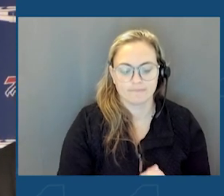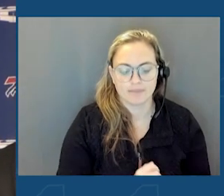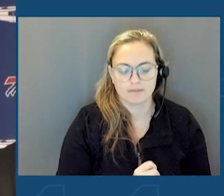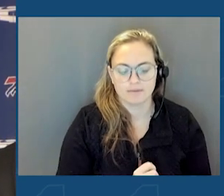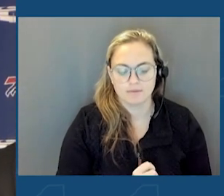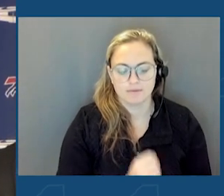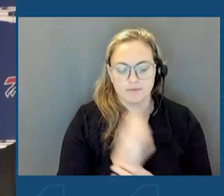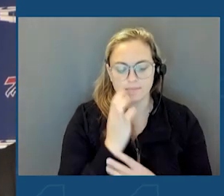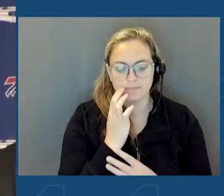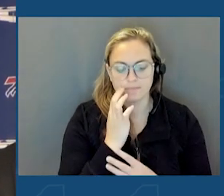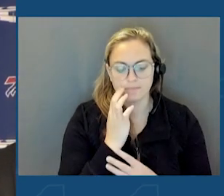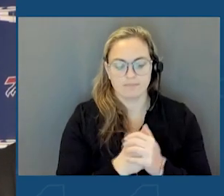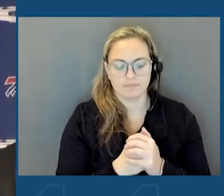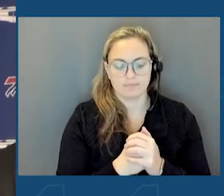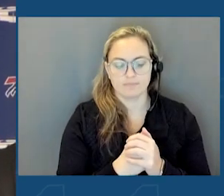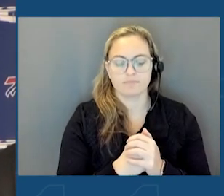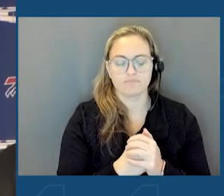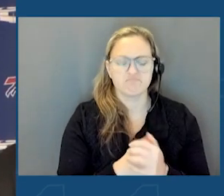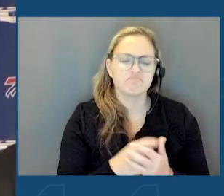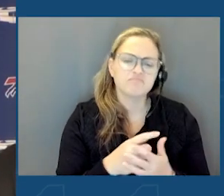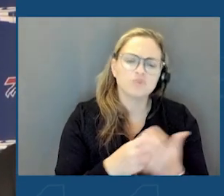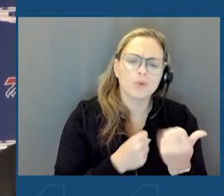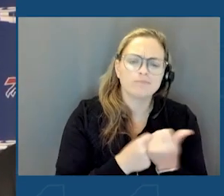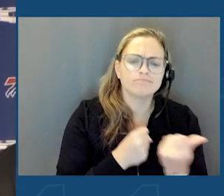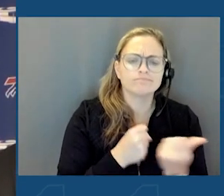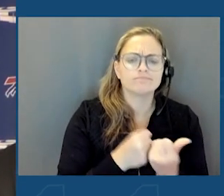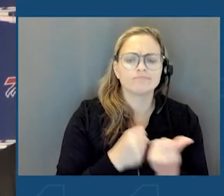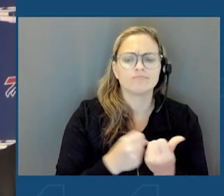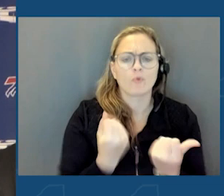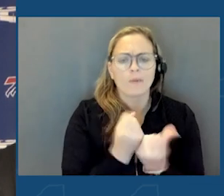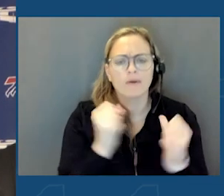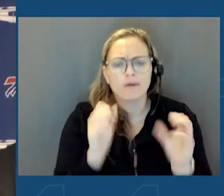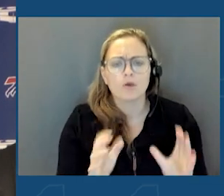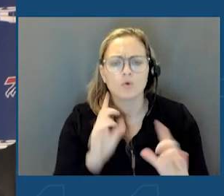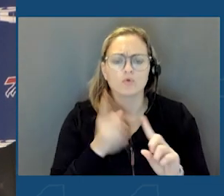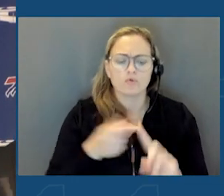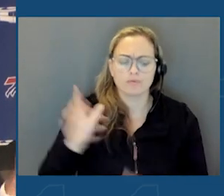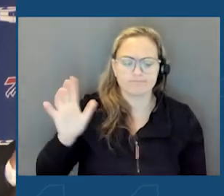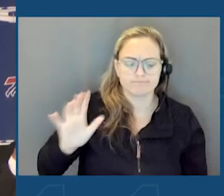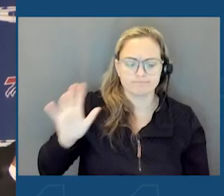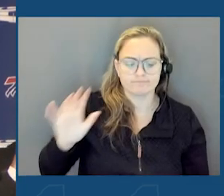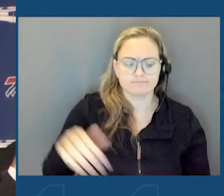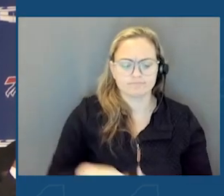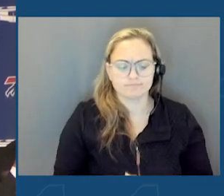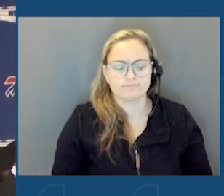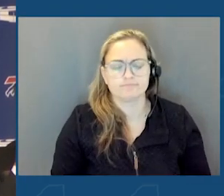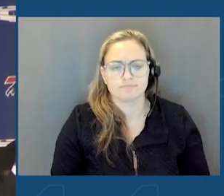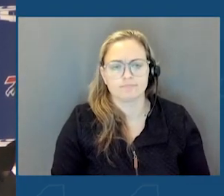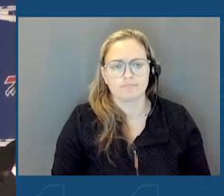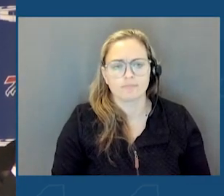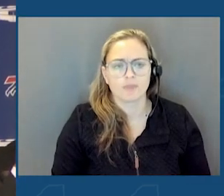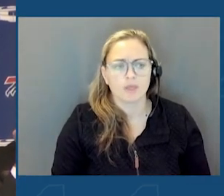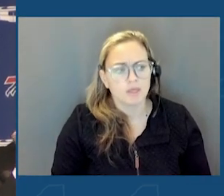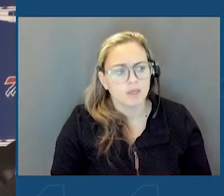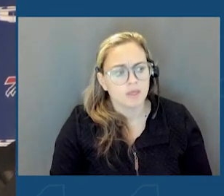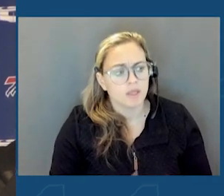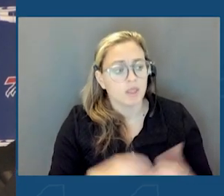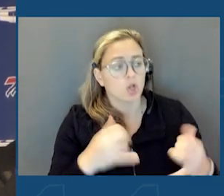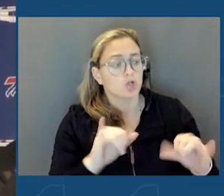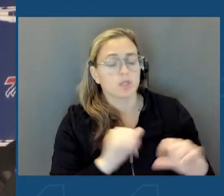We cheer for our heroes from the past. We cheer for our heroes on the Wall of